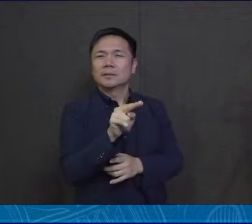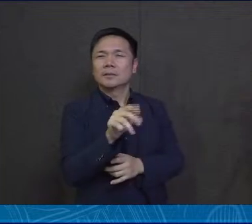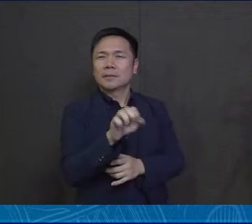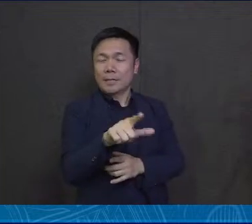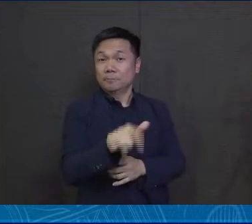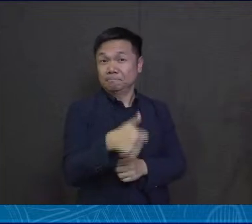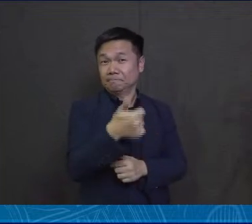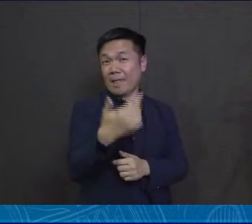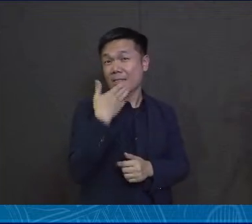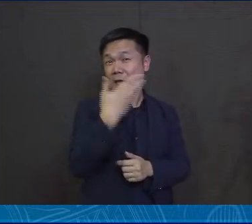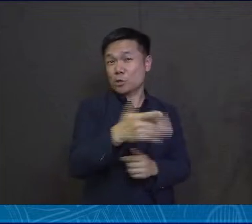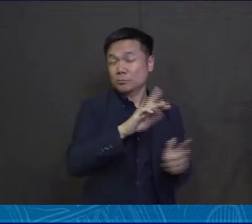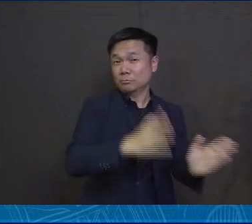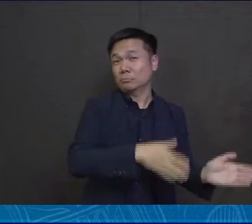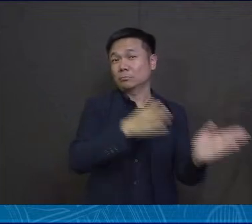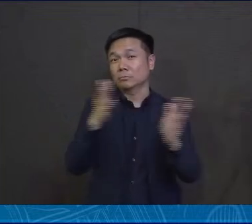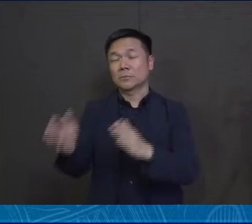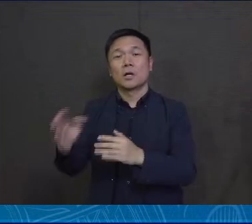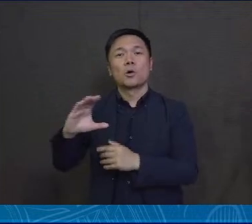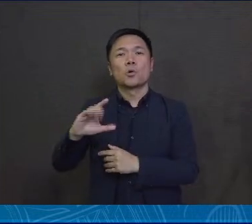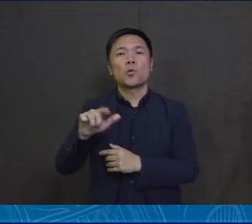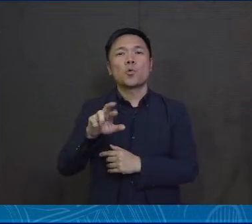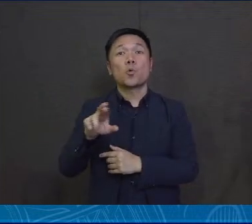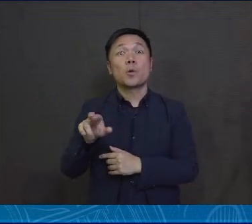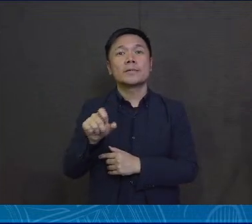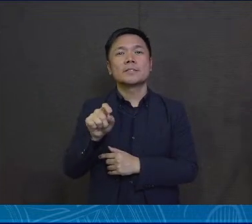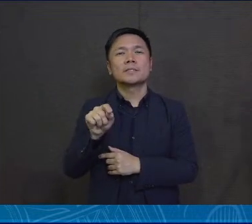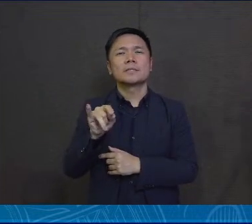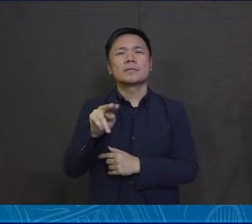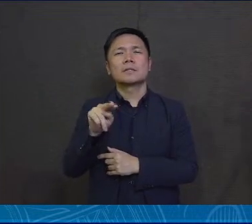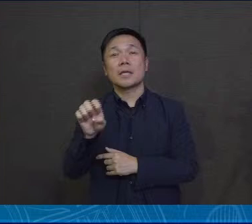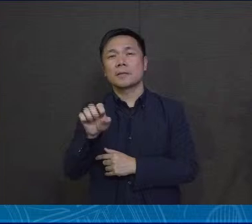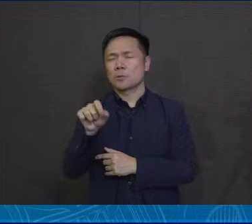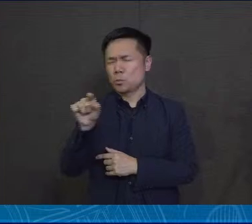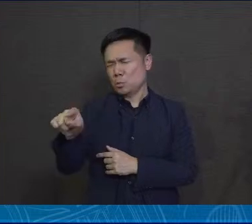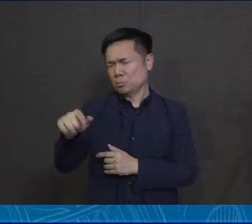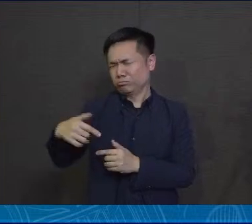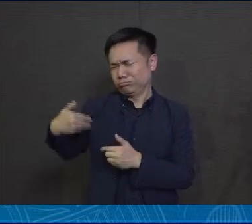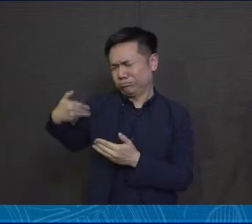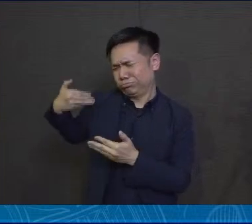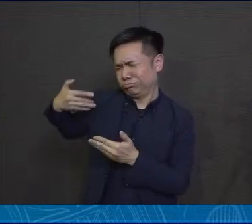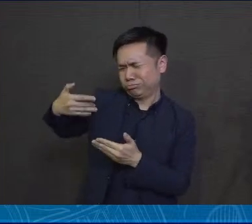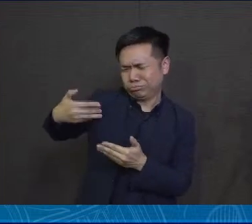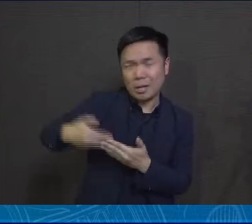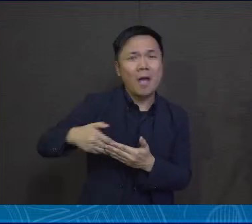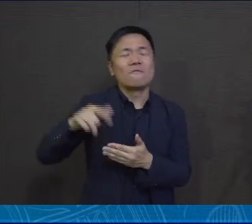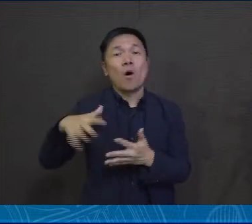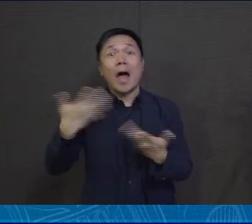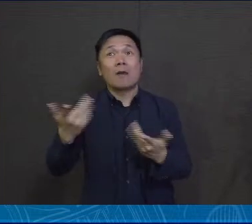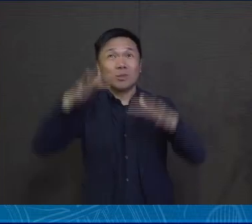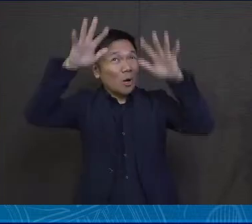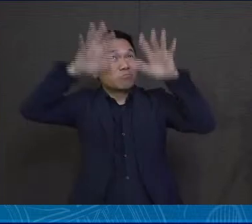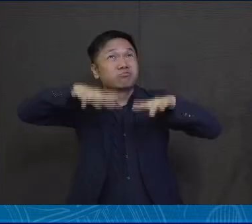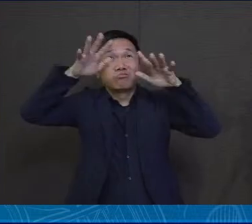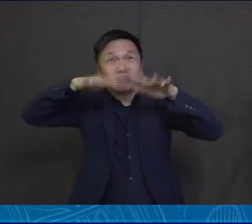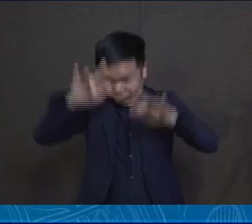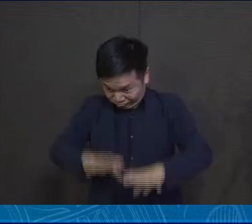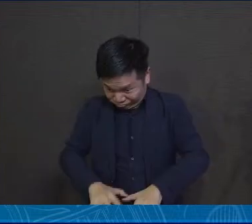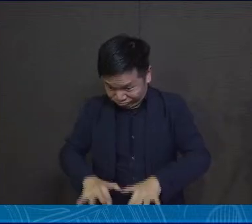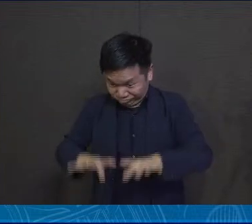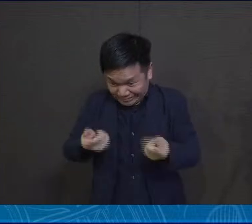refer the next question to Christine. As someone deeply involved in both watershed risk management and